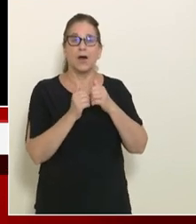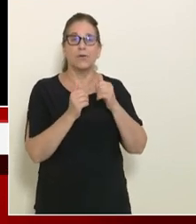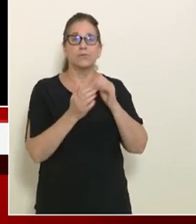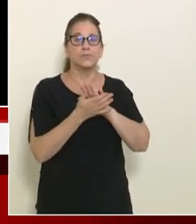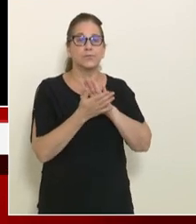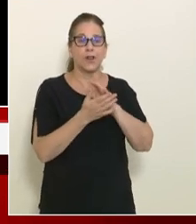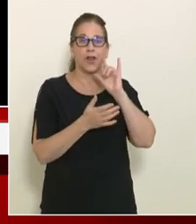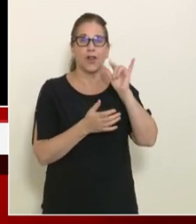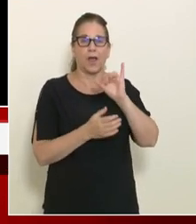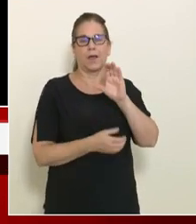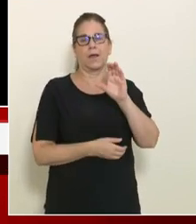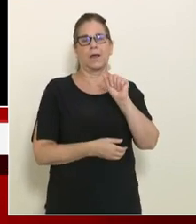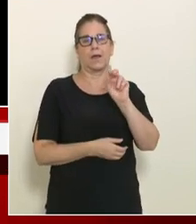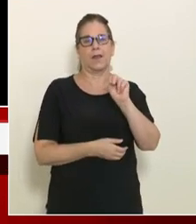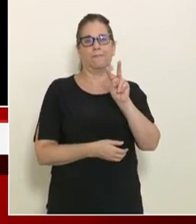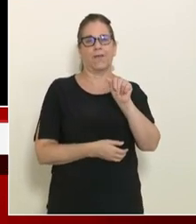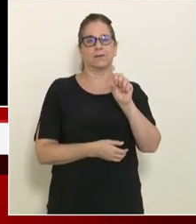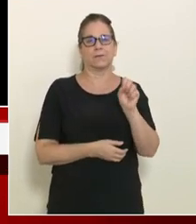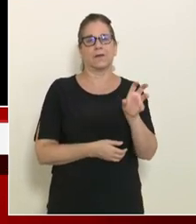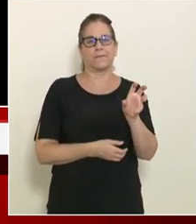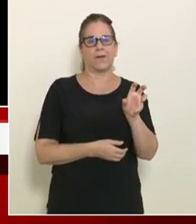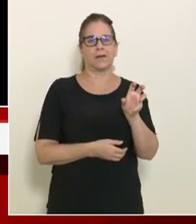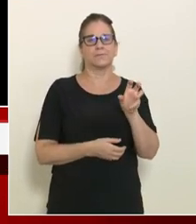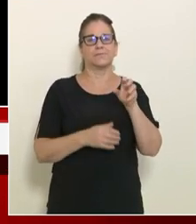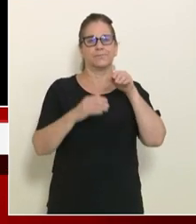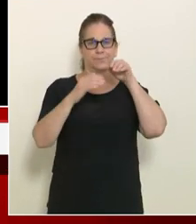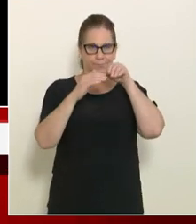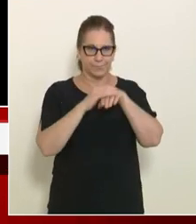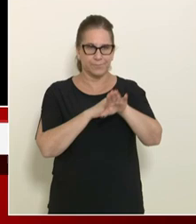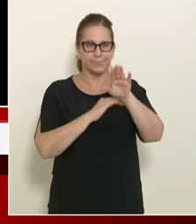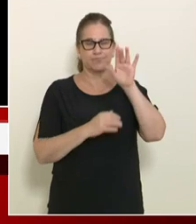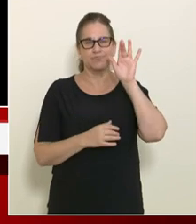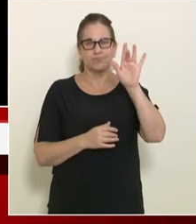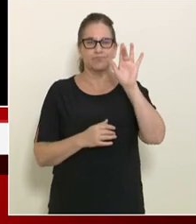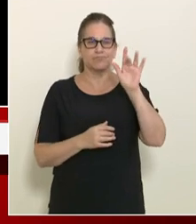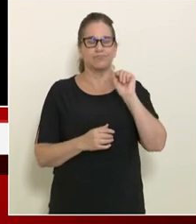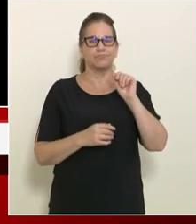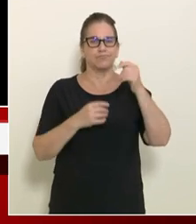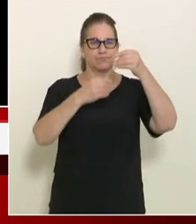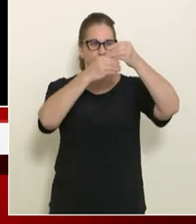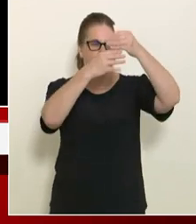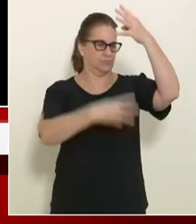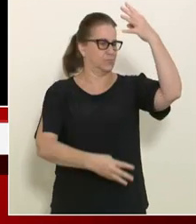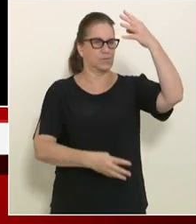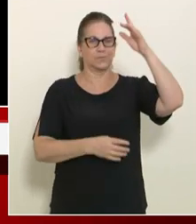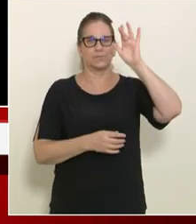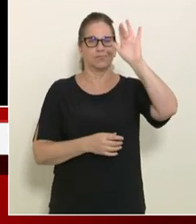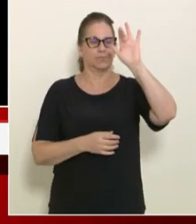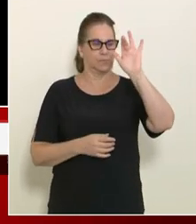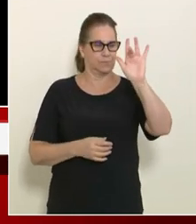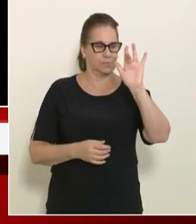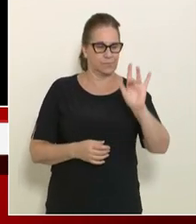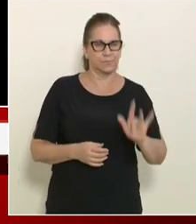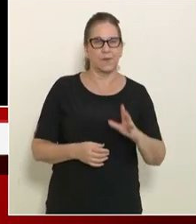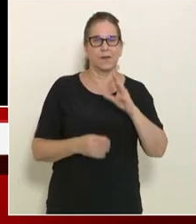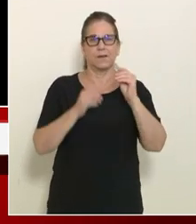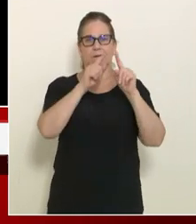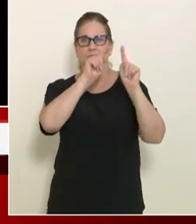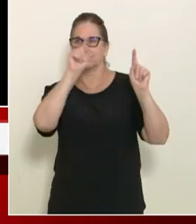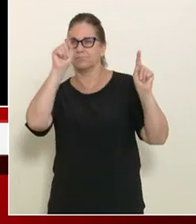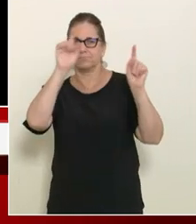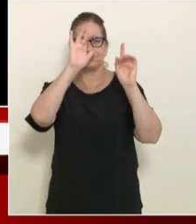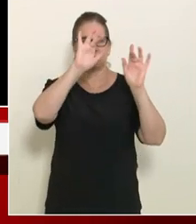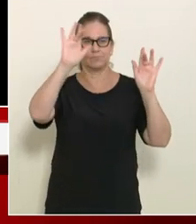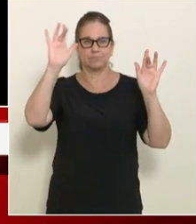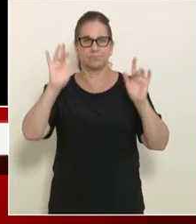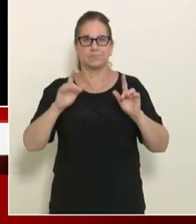on the curriculum resources and also any supporting documents or textbooks that have been digitized